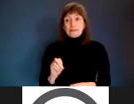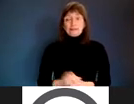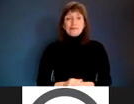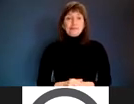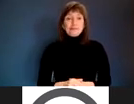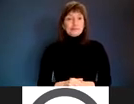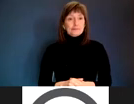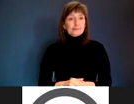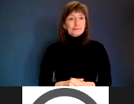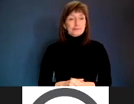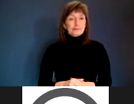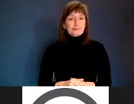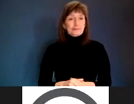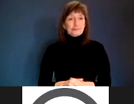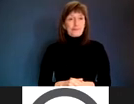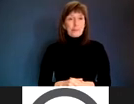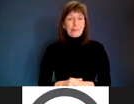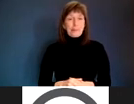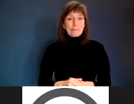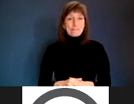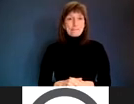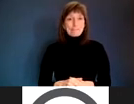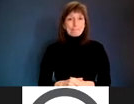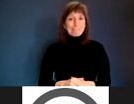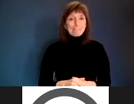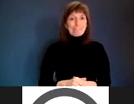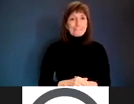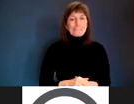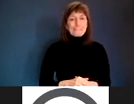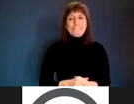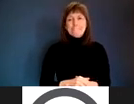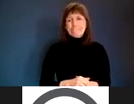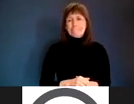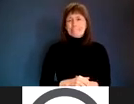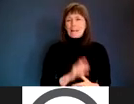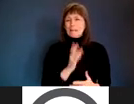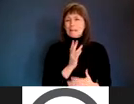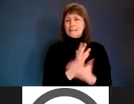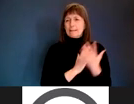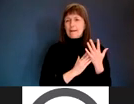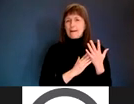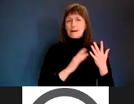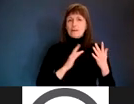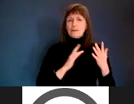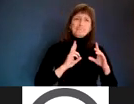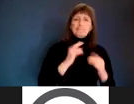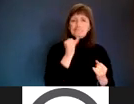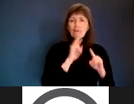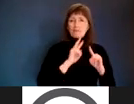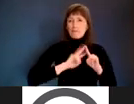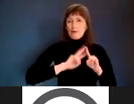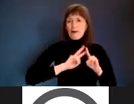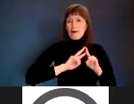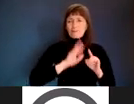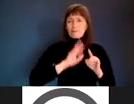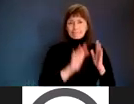Awesome. Okay, so just some key concepts for capacity, folks. So as Henry alluded